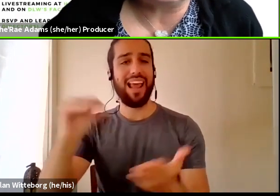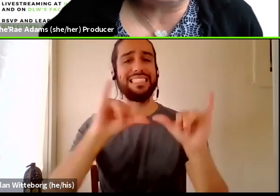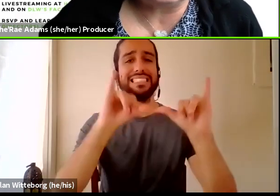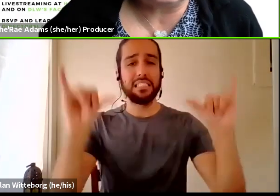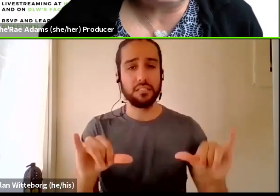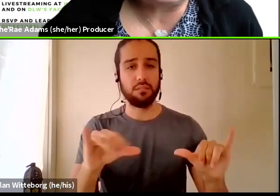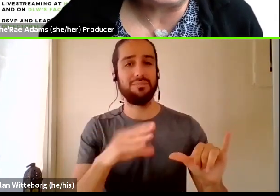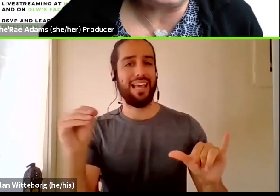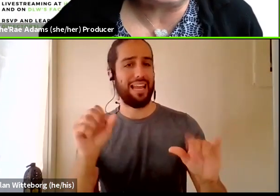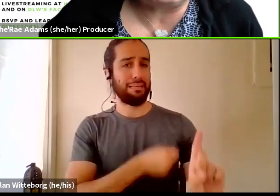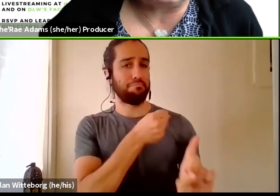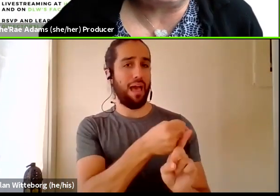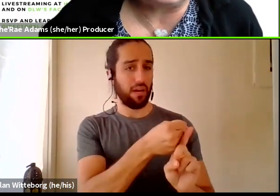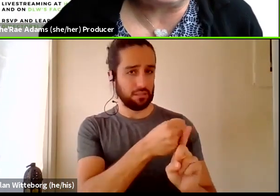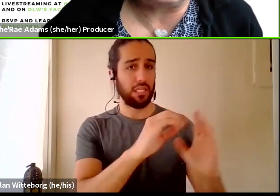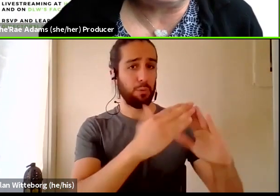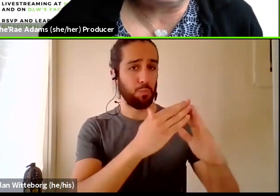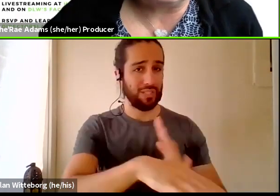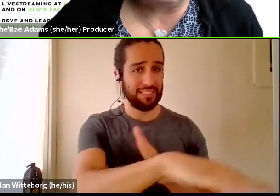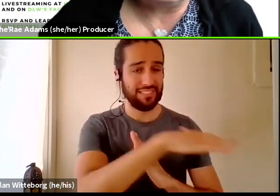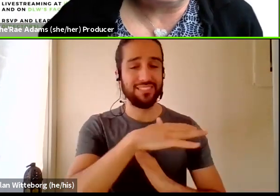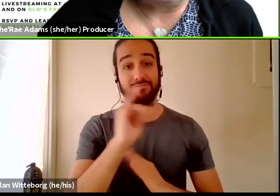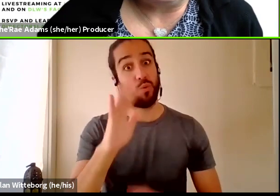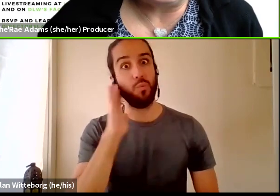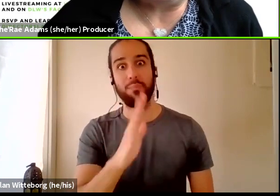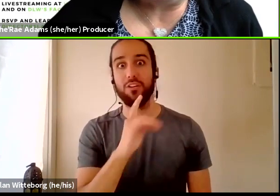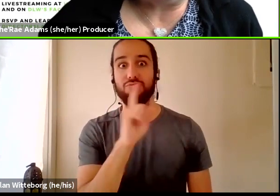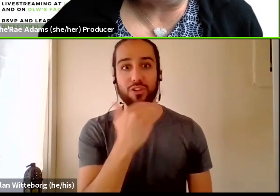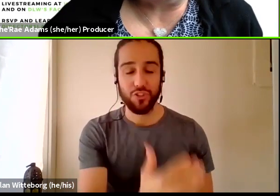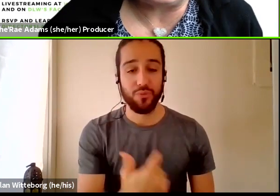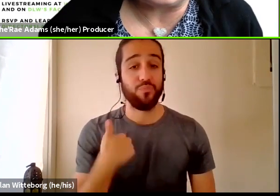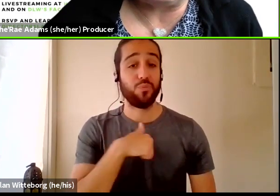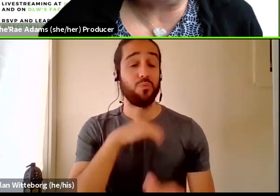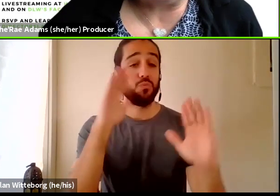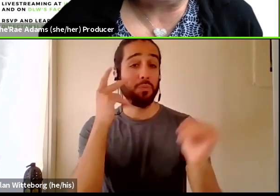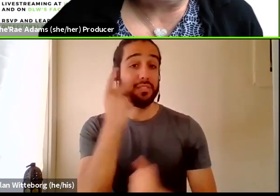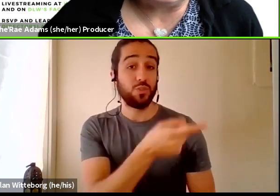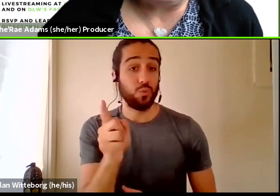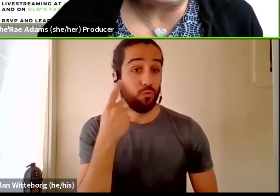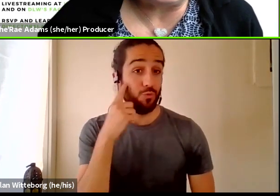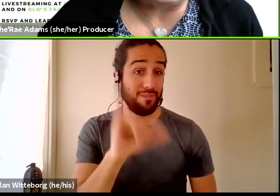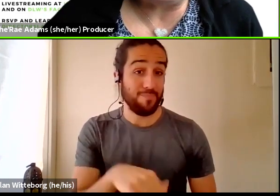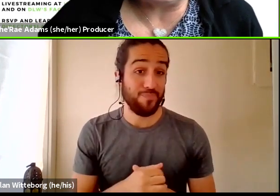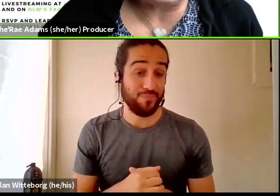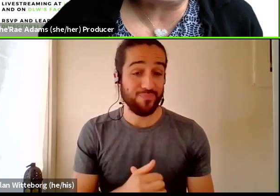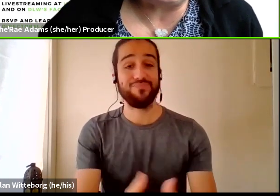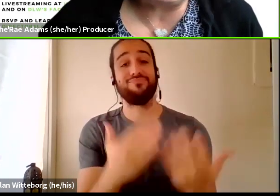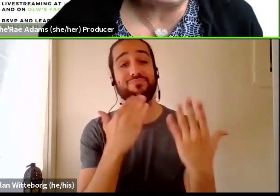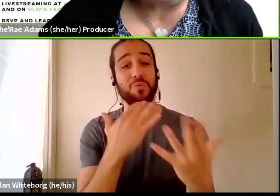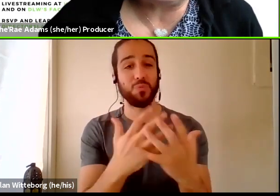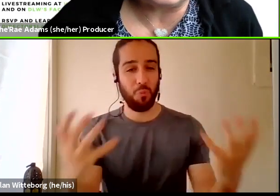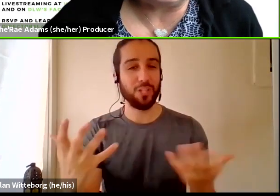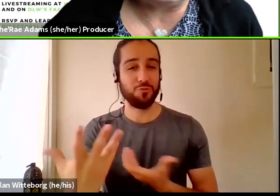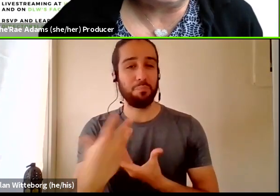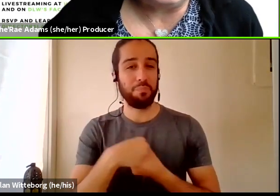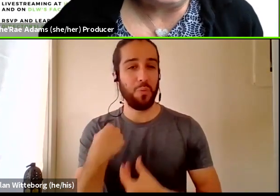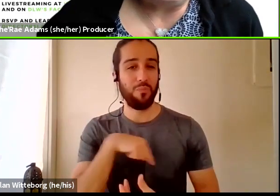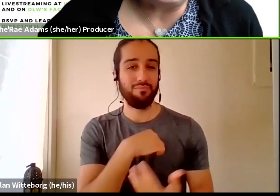communities. So that should be very good. We hope to see you for that. Thank you so much for being with us